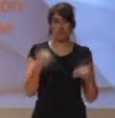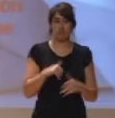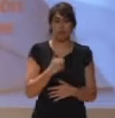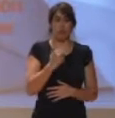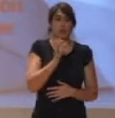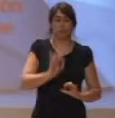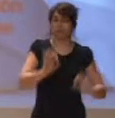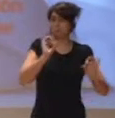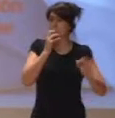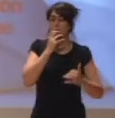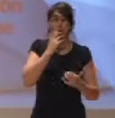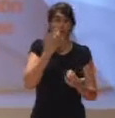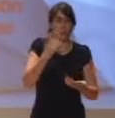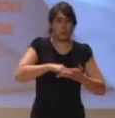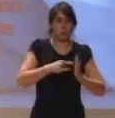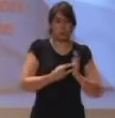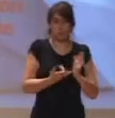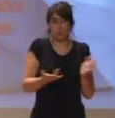noters,